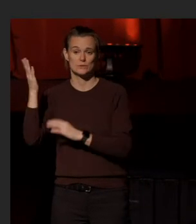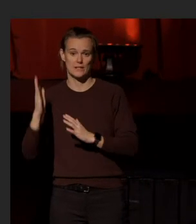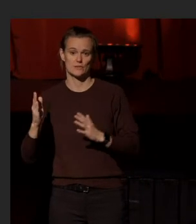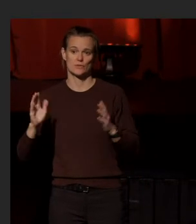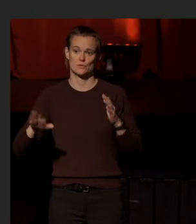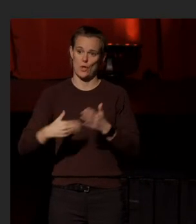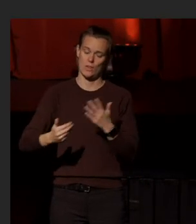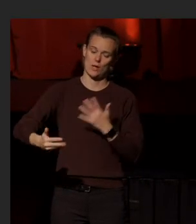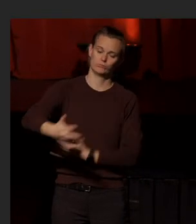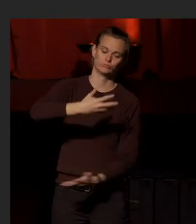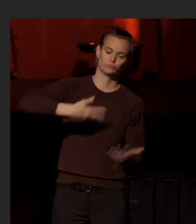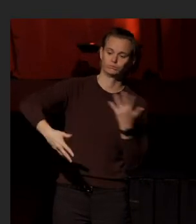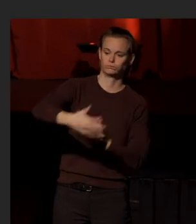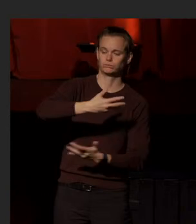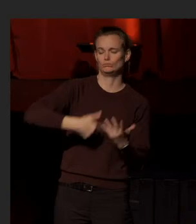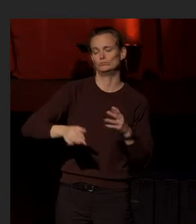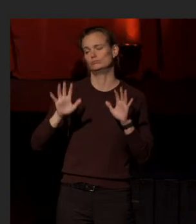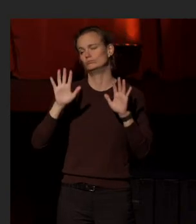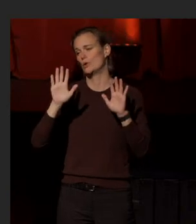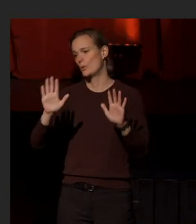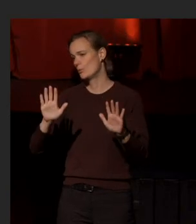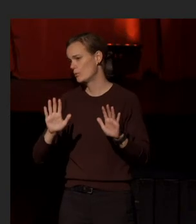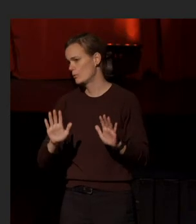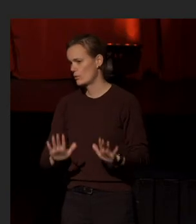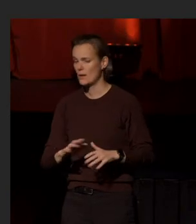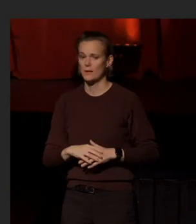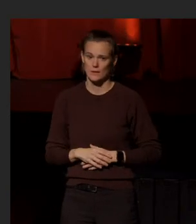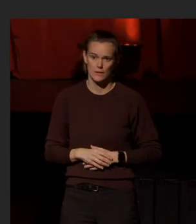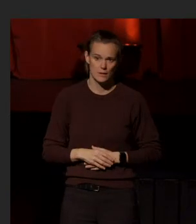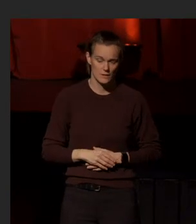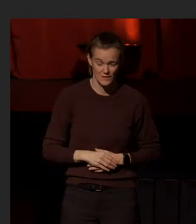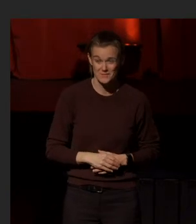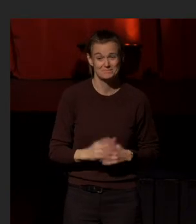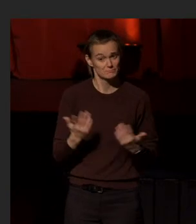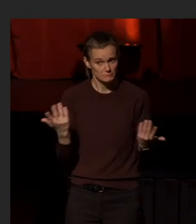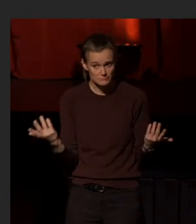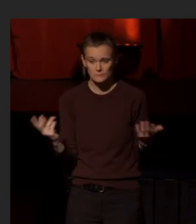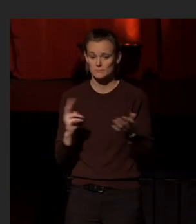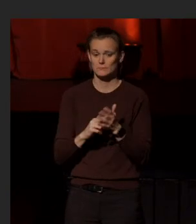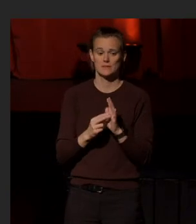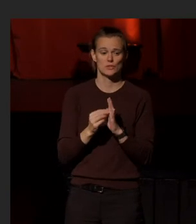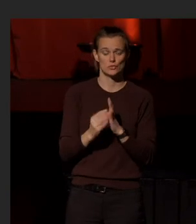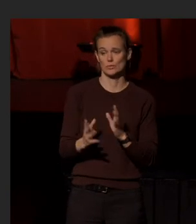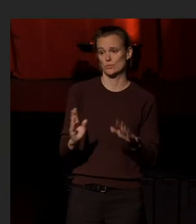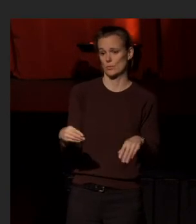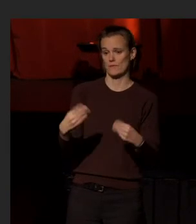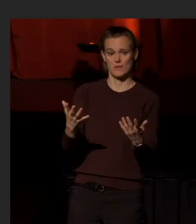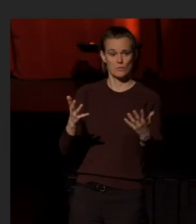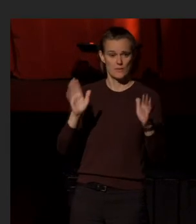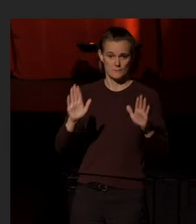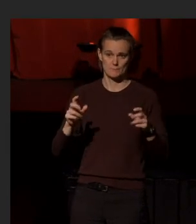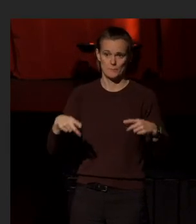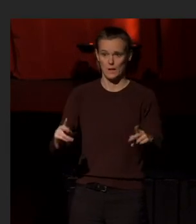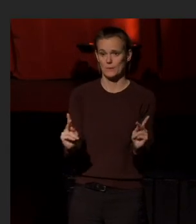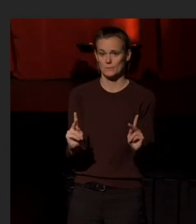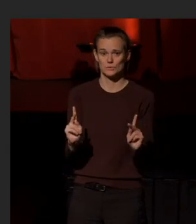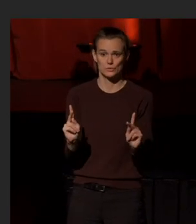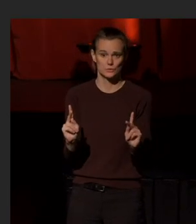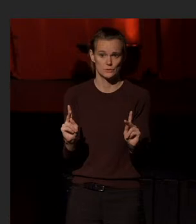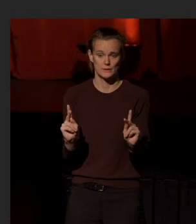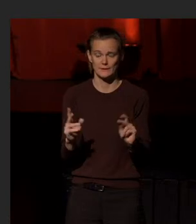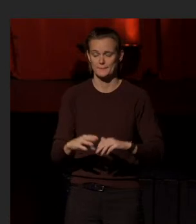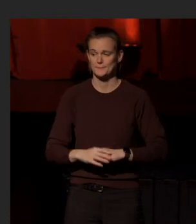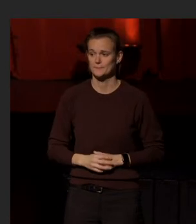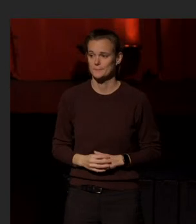really phenomenal event to witness because it provides these students with a really unique opportunity, a very thoughtful